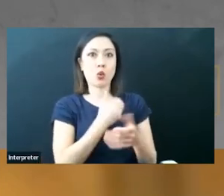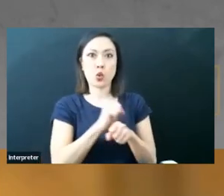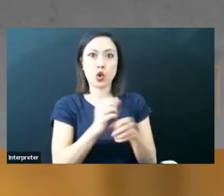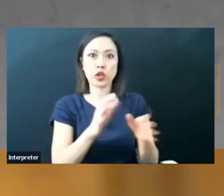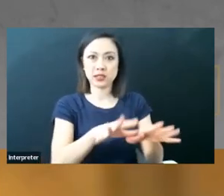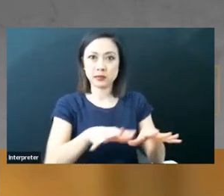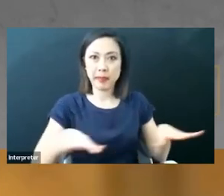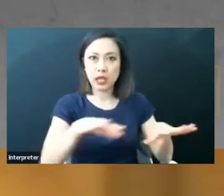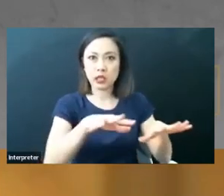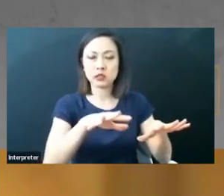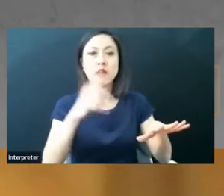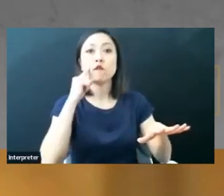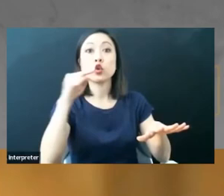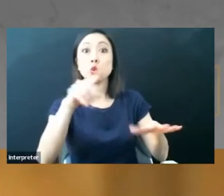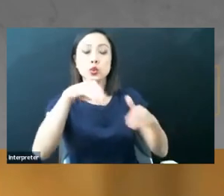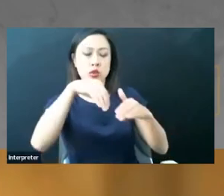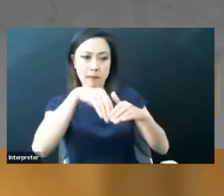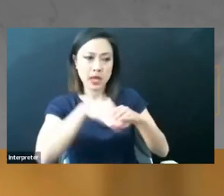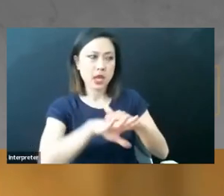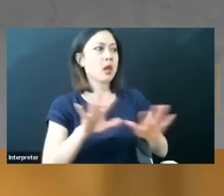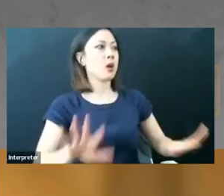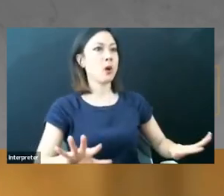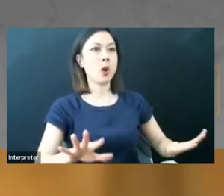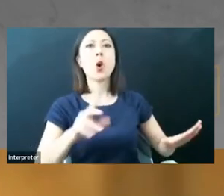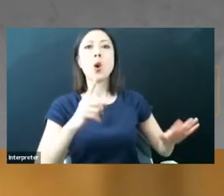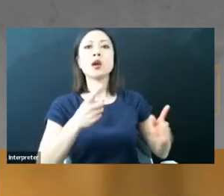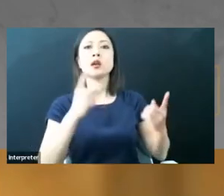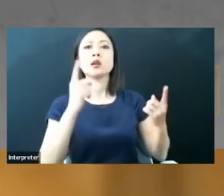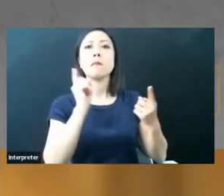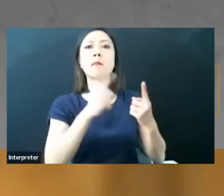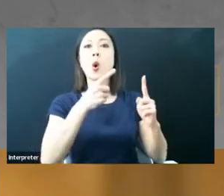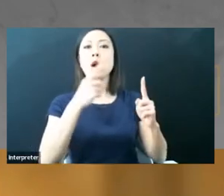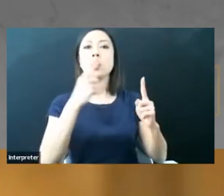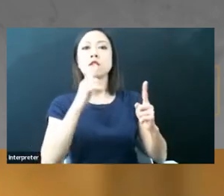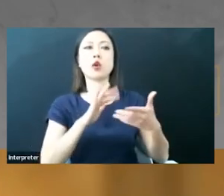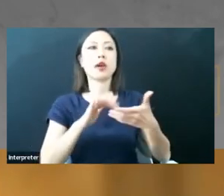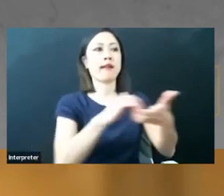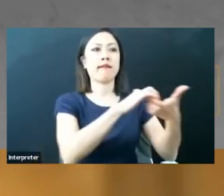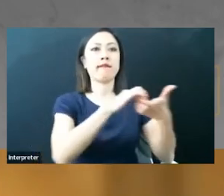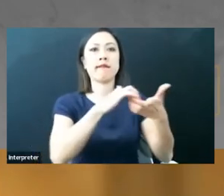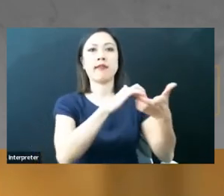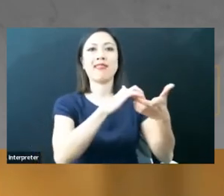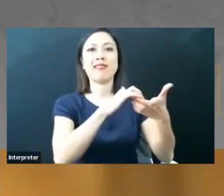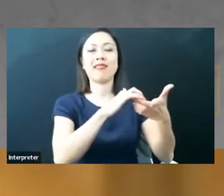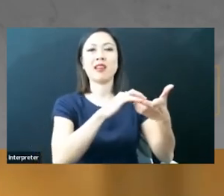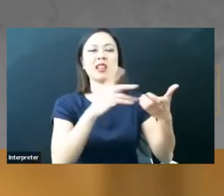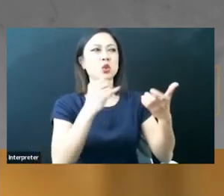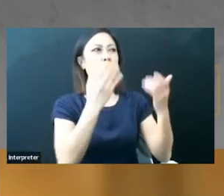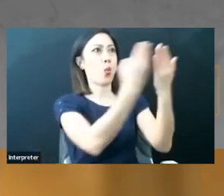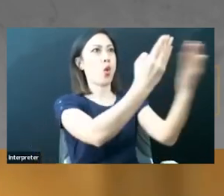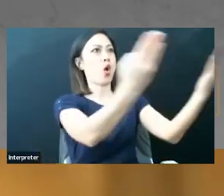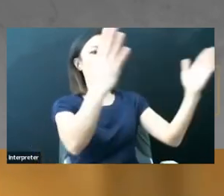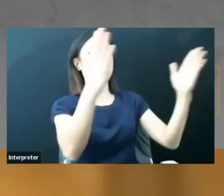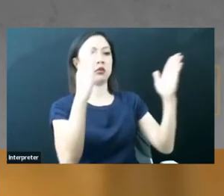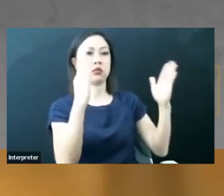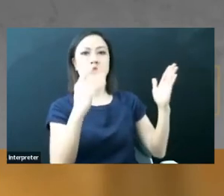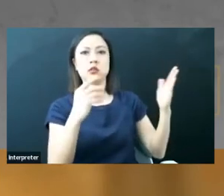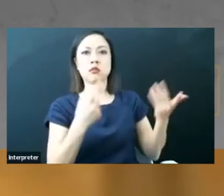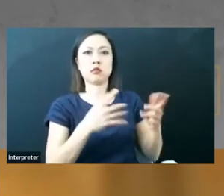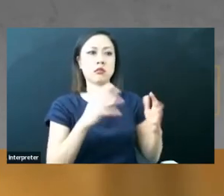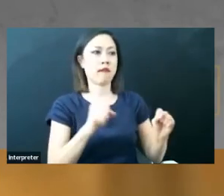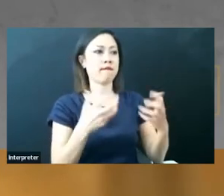space so that when you come in, it's all about convening. So it's walls that move around. You can be a group of four, a group of eight. We're looking at different things